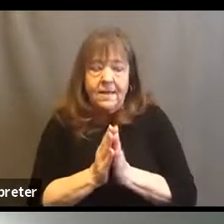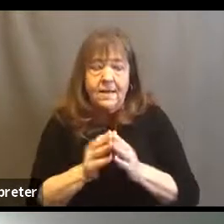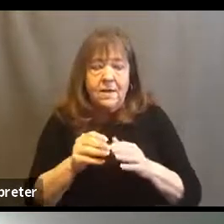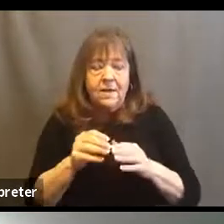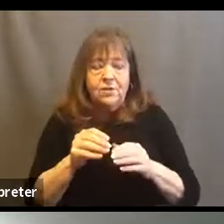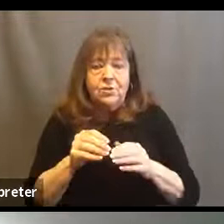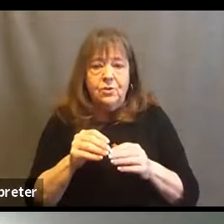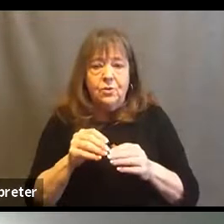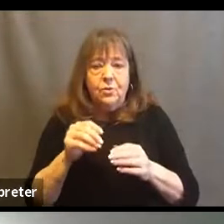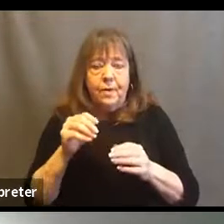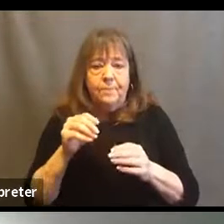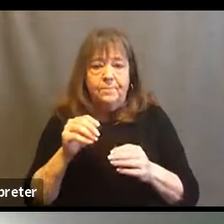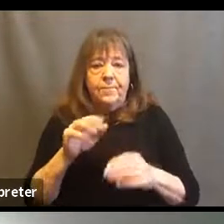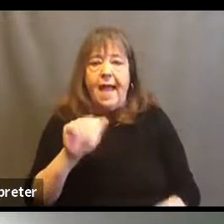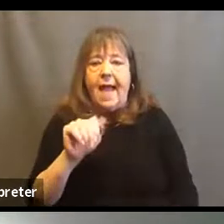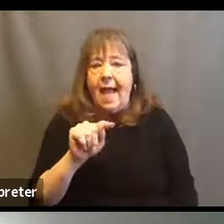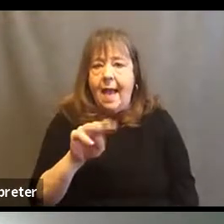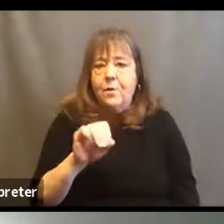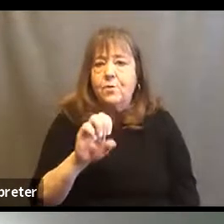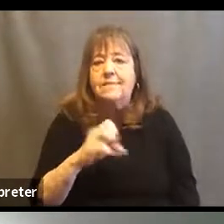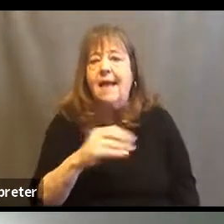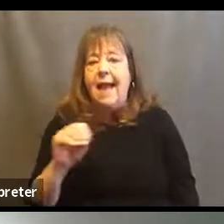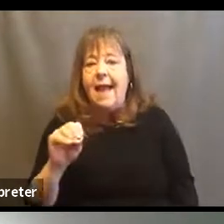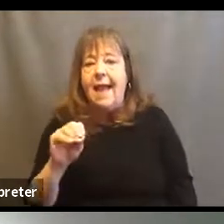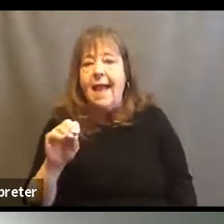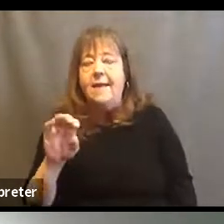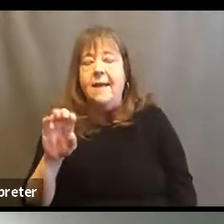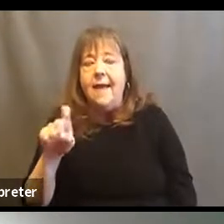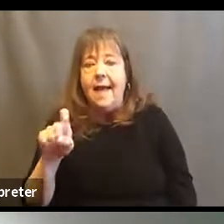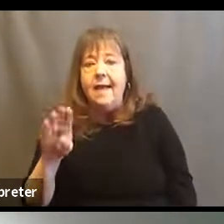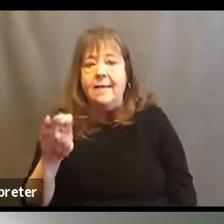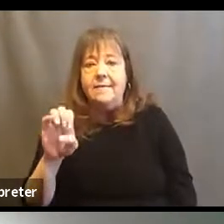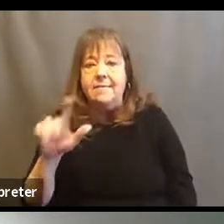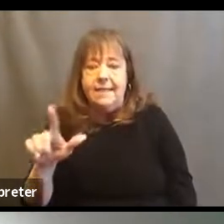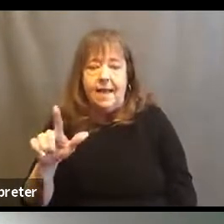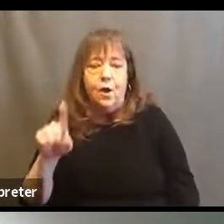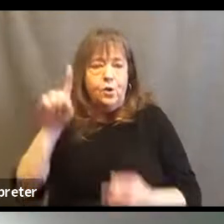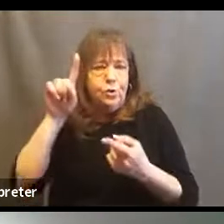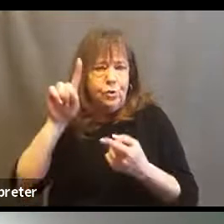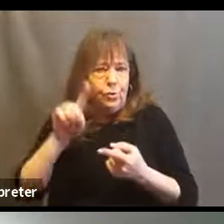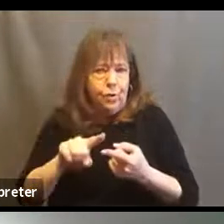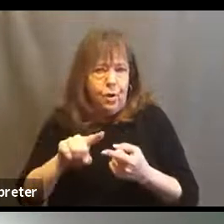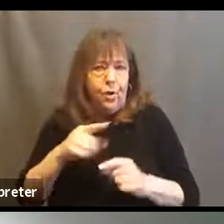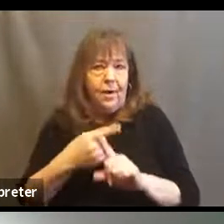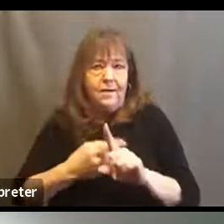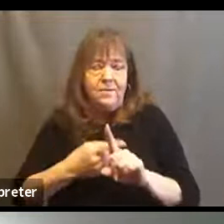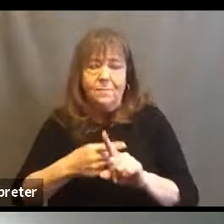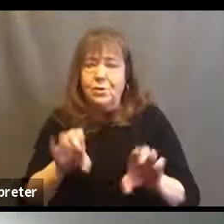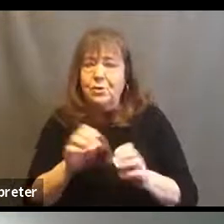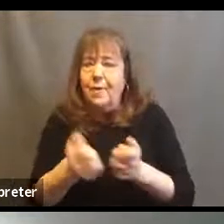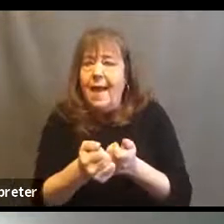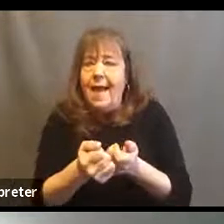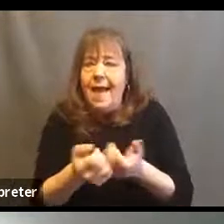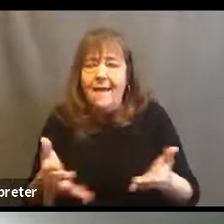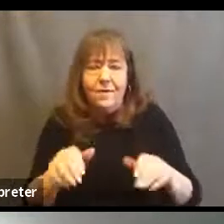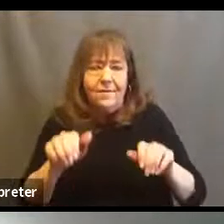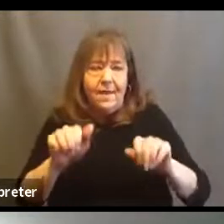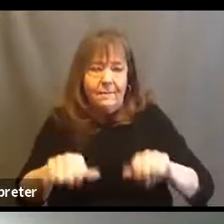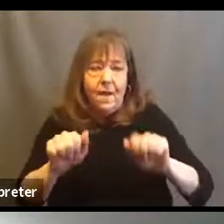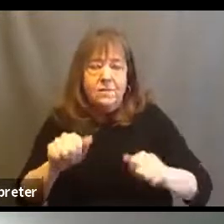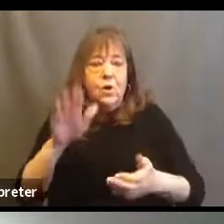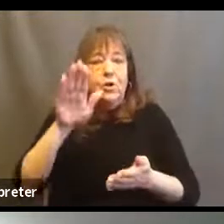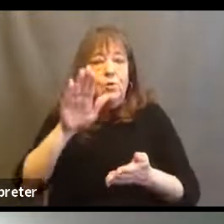temperatures, or well, not just Atmos, but Excel as well, to dial back our temperatures, to do everything we can to reduce the demand on our